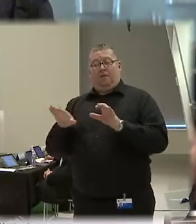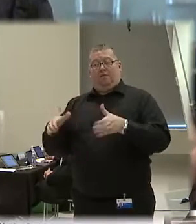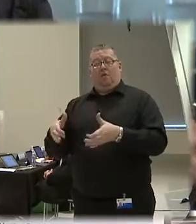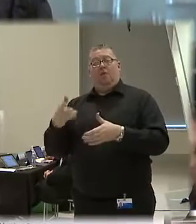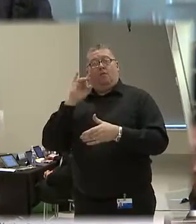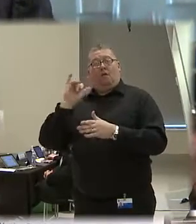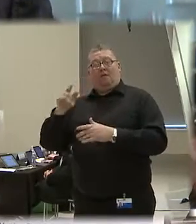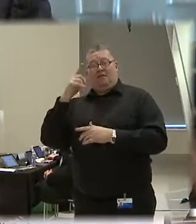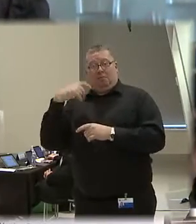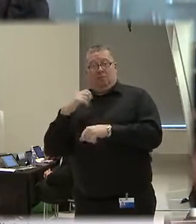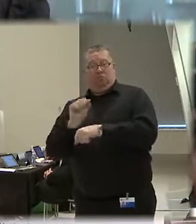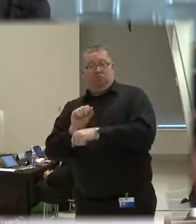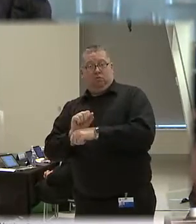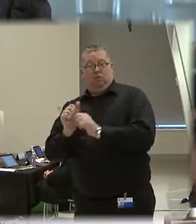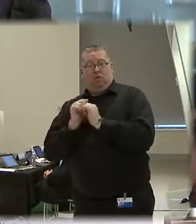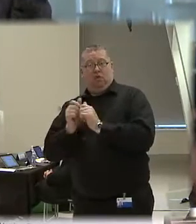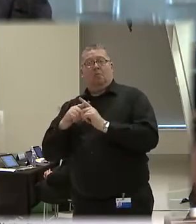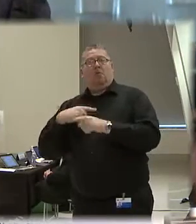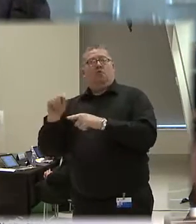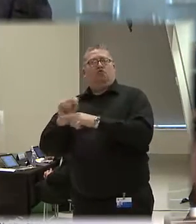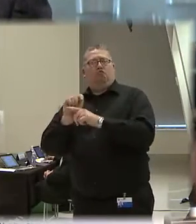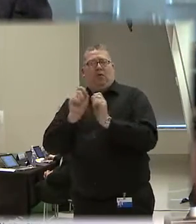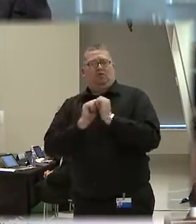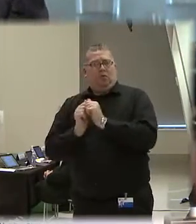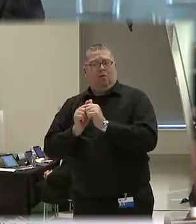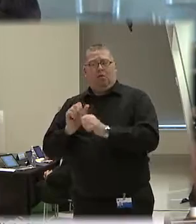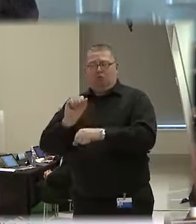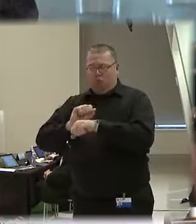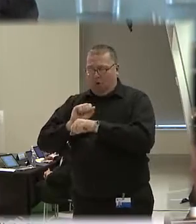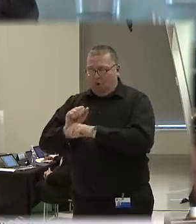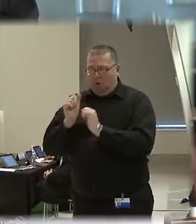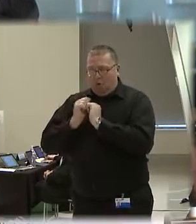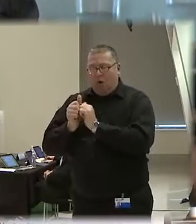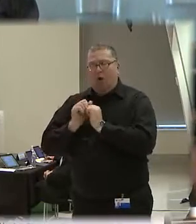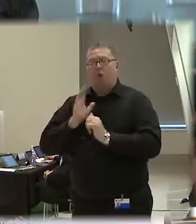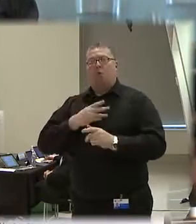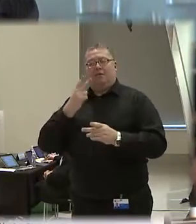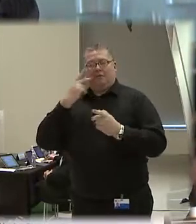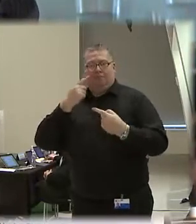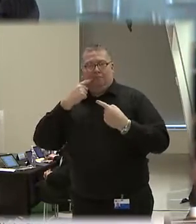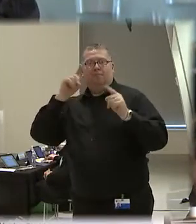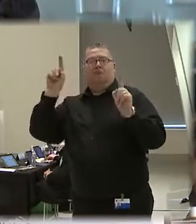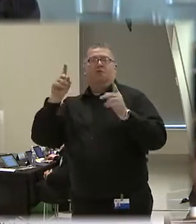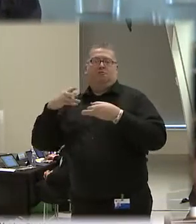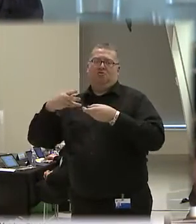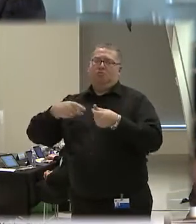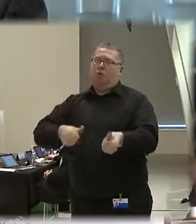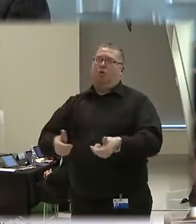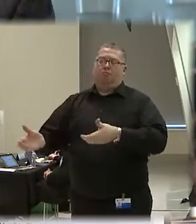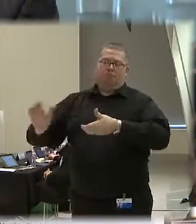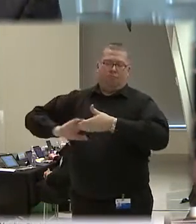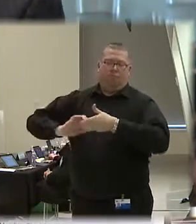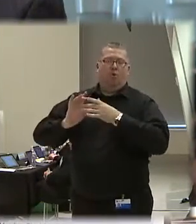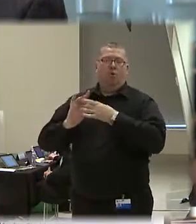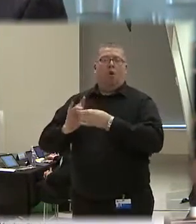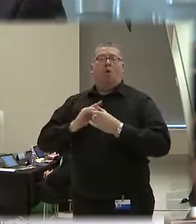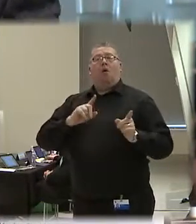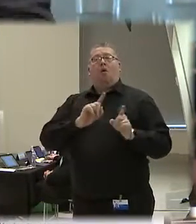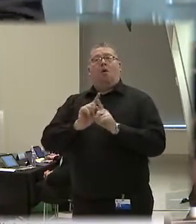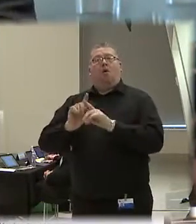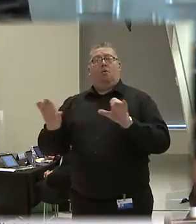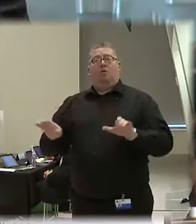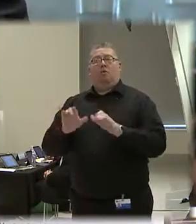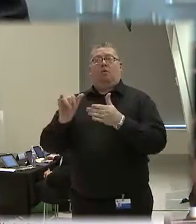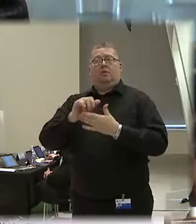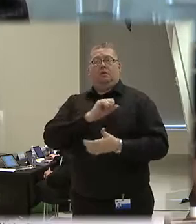the summit. But we trained together, we worked together so that we could work seamlessly. We also conducted command